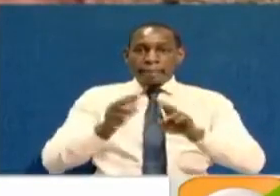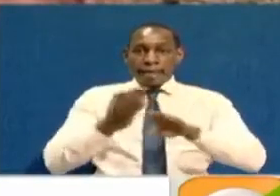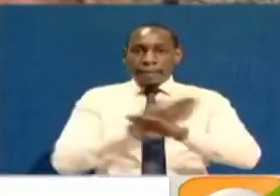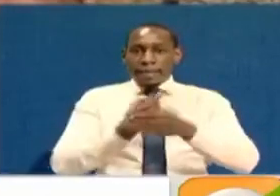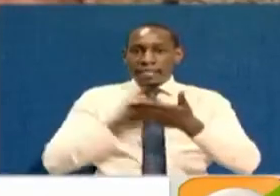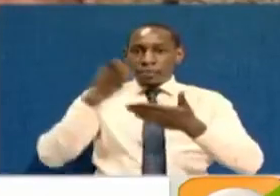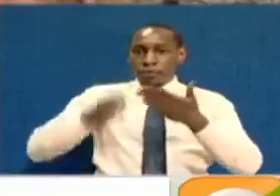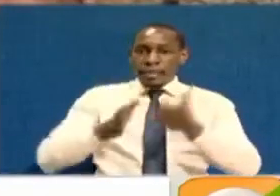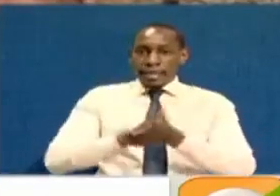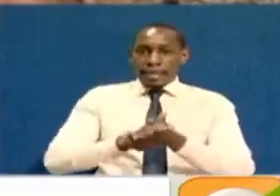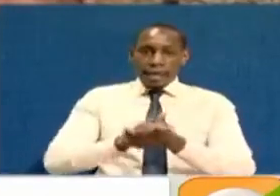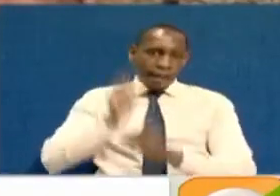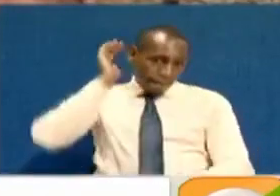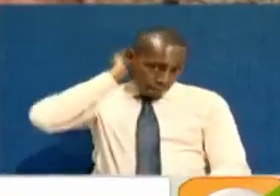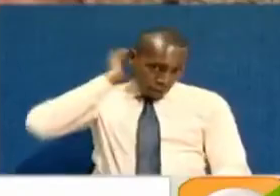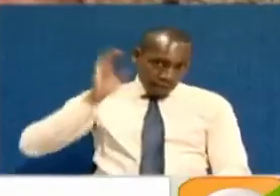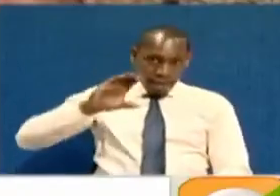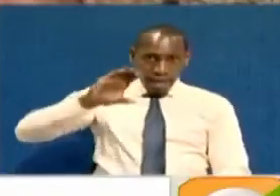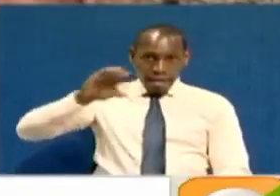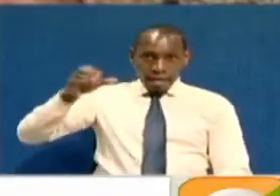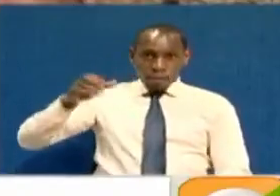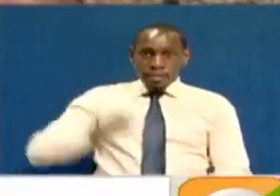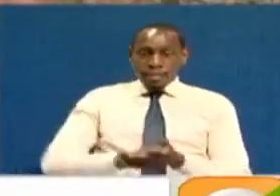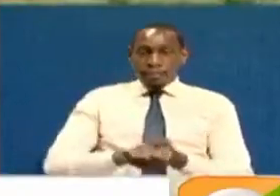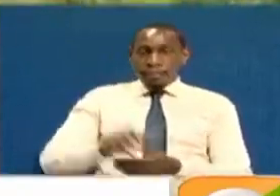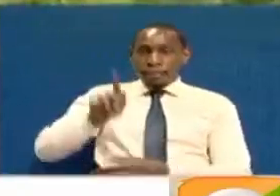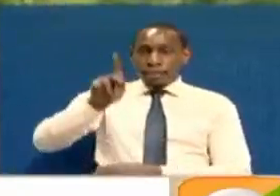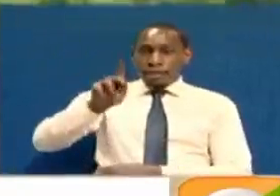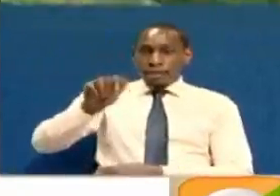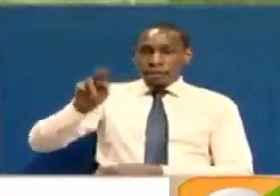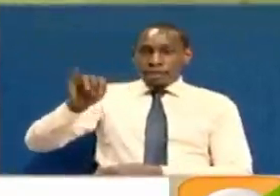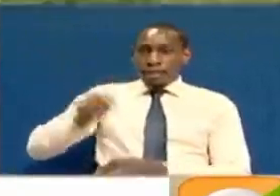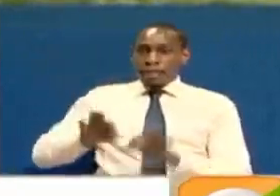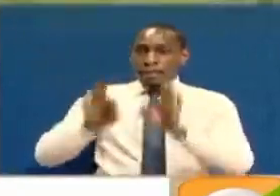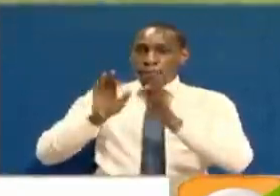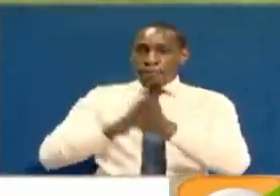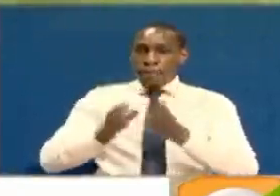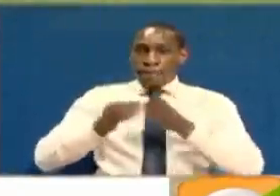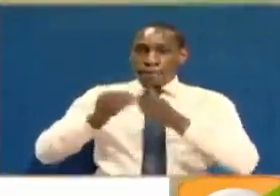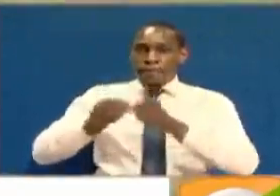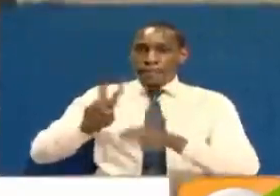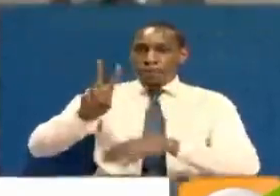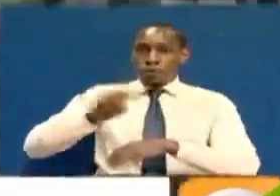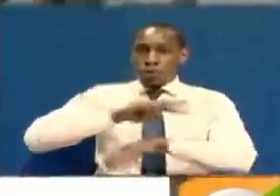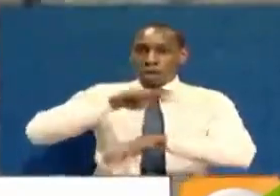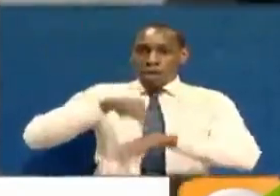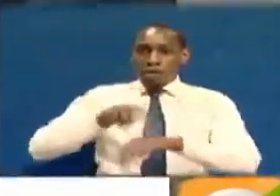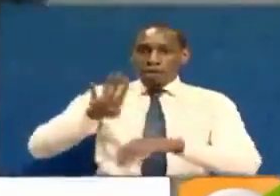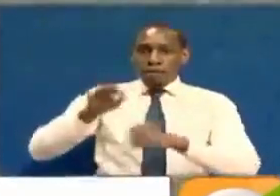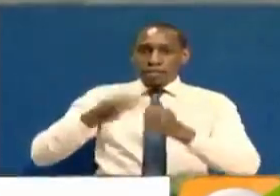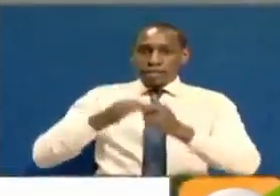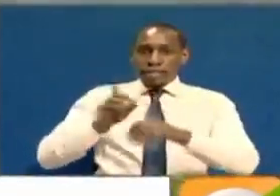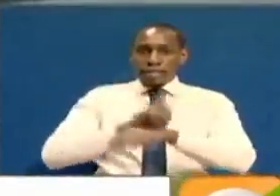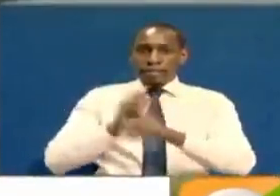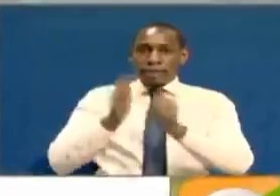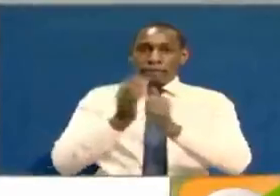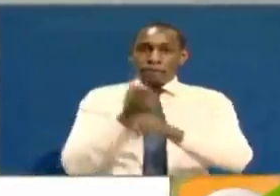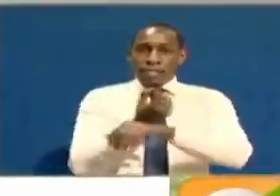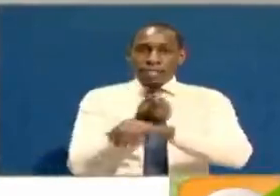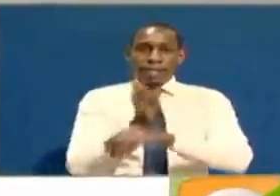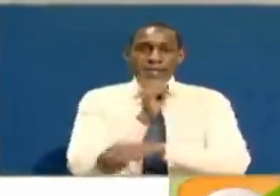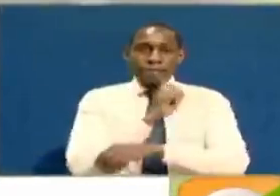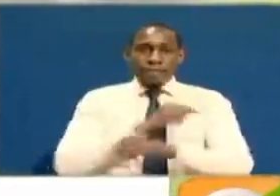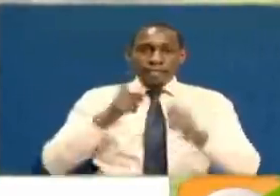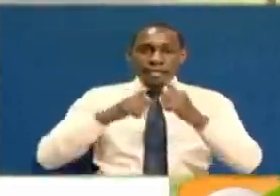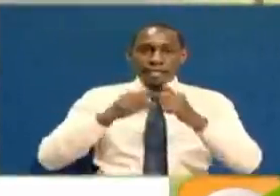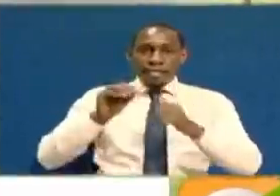in the Aberdare Hills, Murang’a County. Kimani was in a class of his own, needing only 2 hours, 48 minutes and 14 seconds to complete